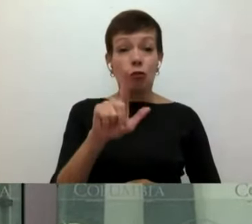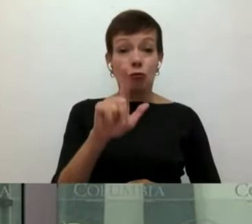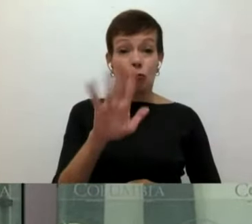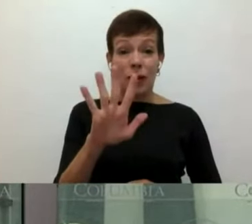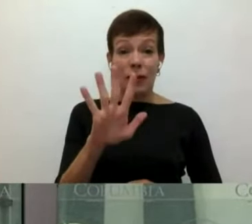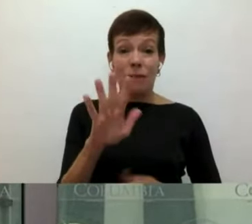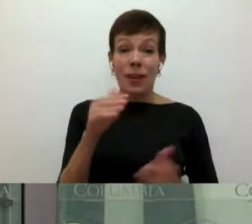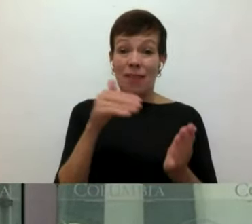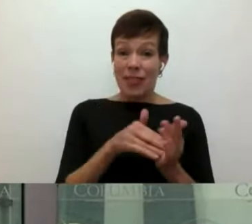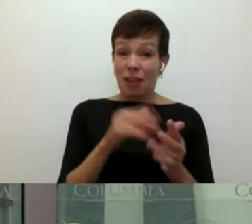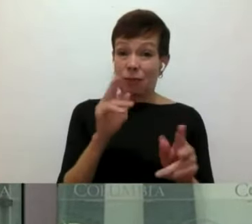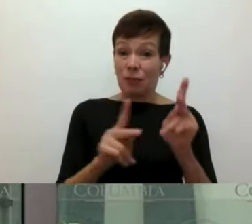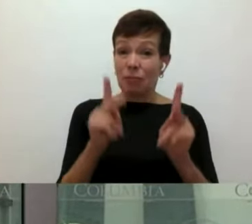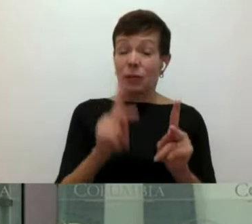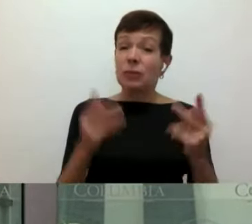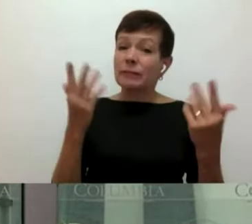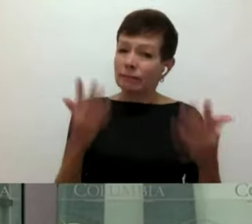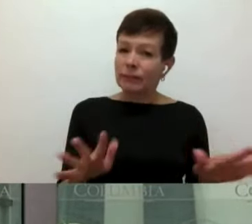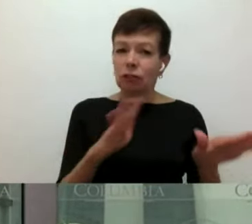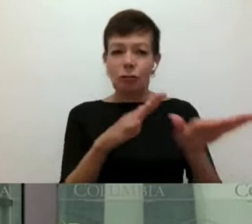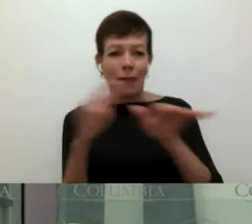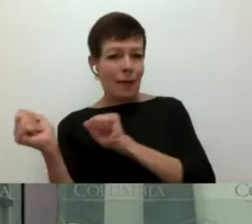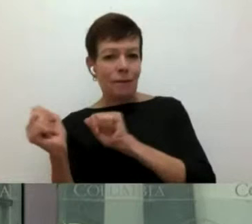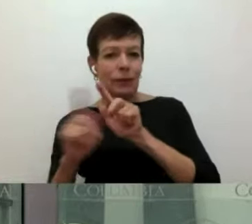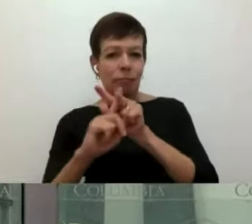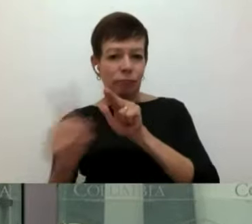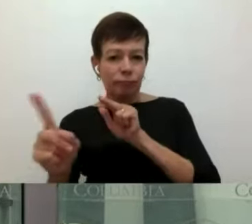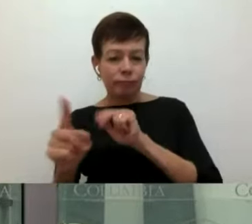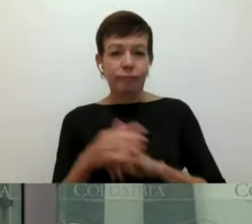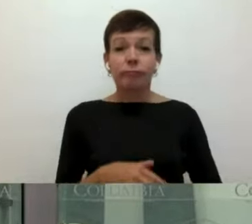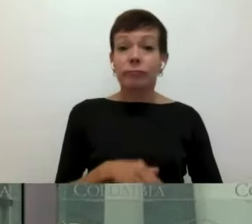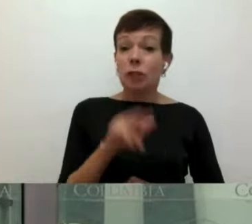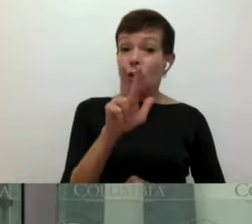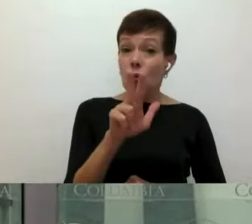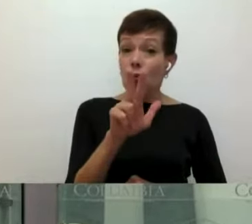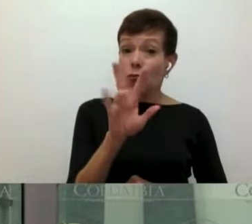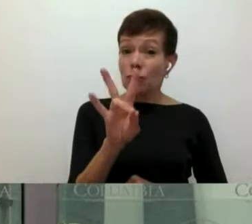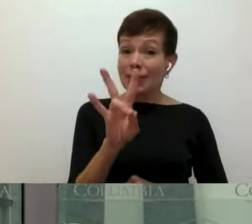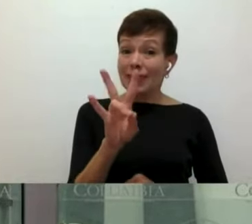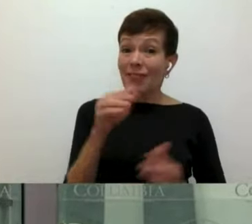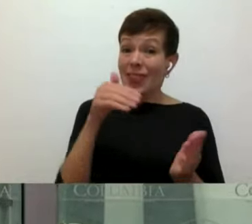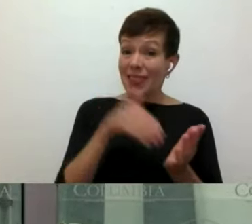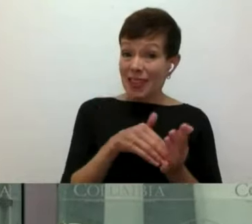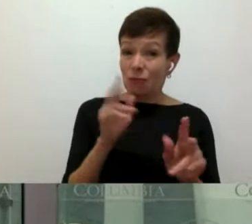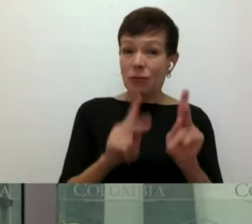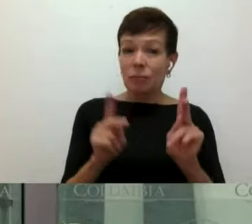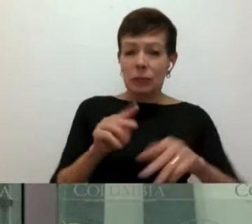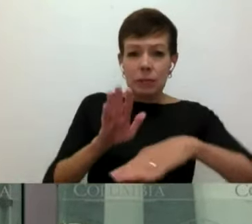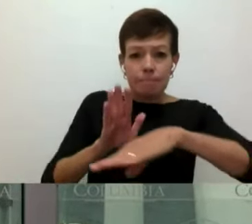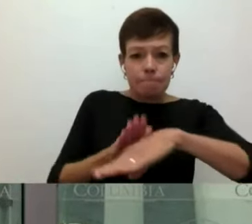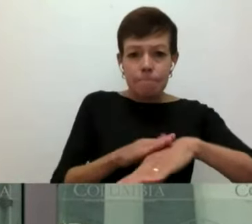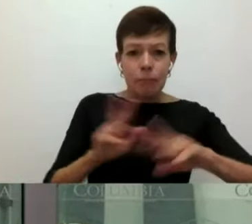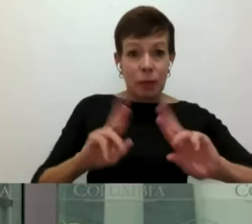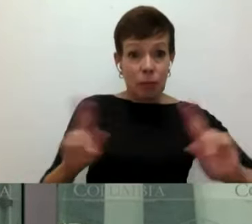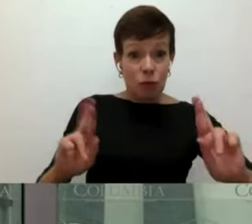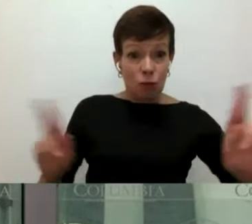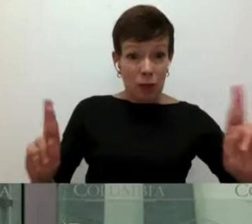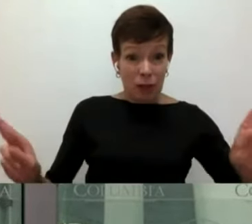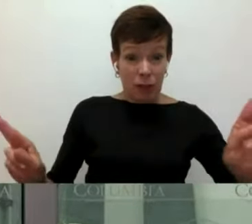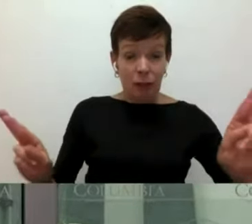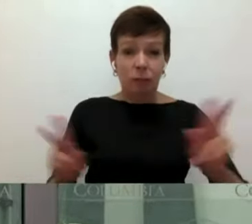As of this morning, more than 25,000 people are on evacuation order and 37,000 people are